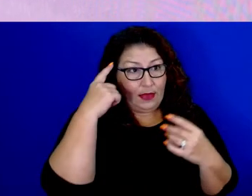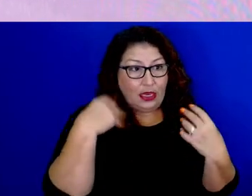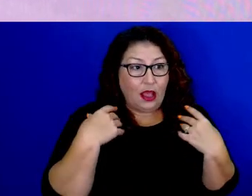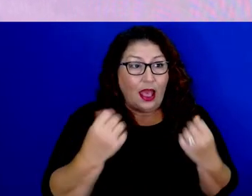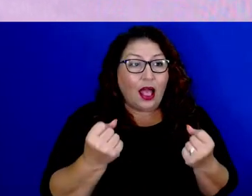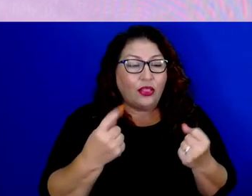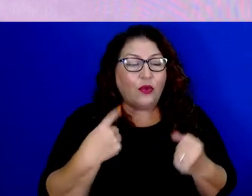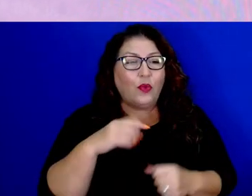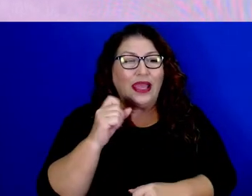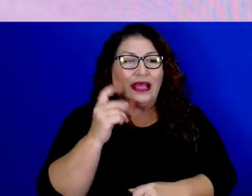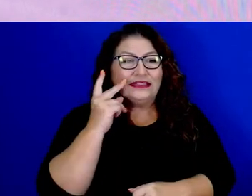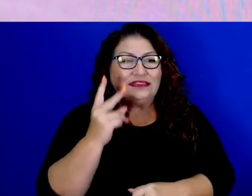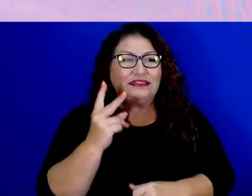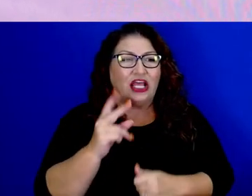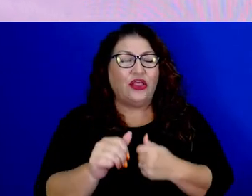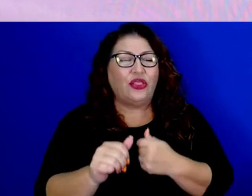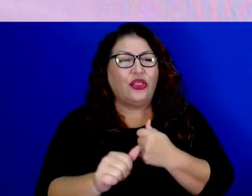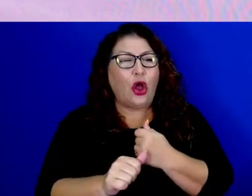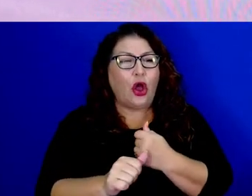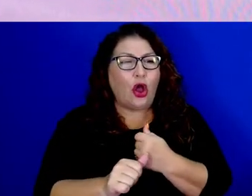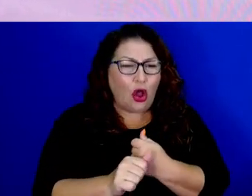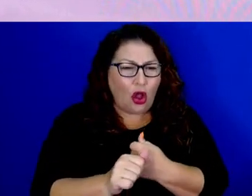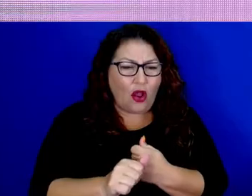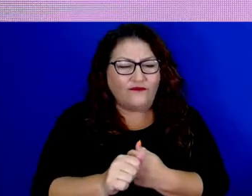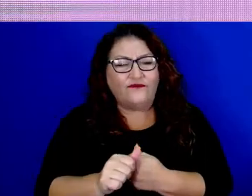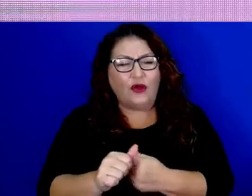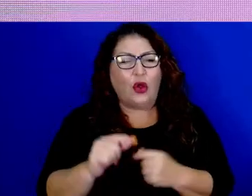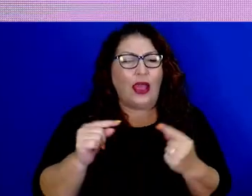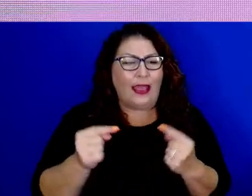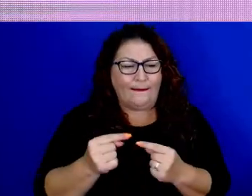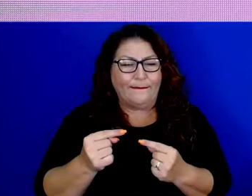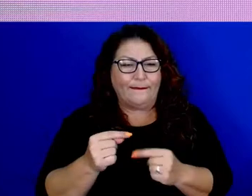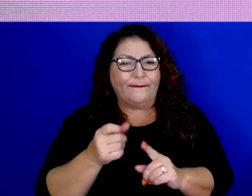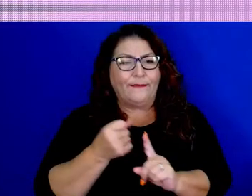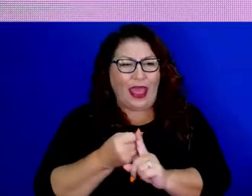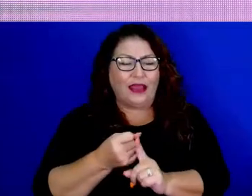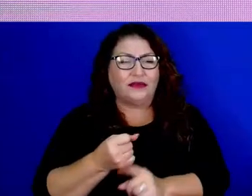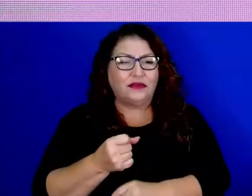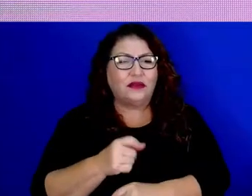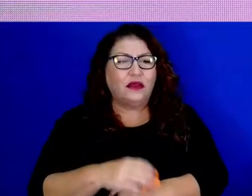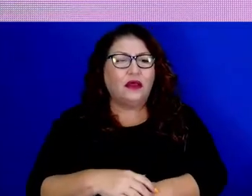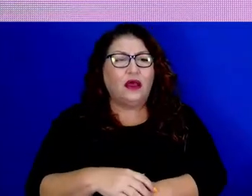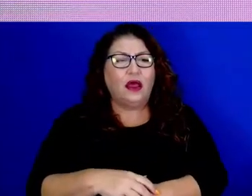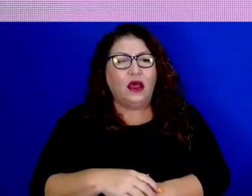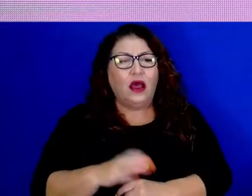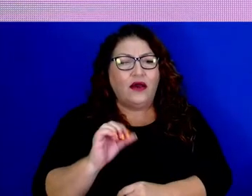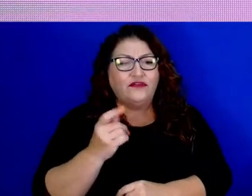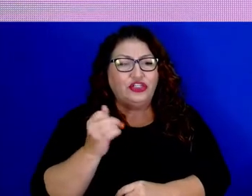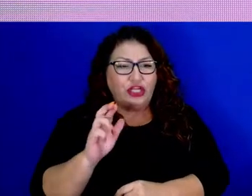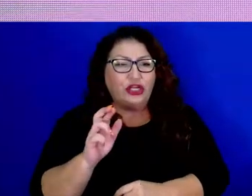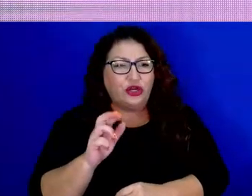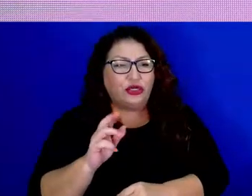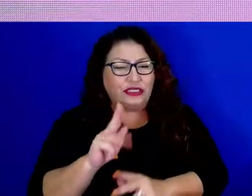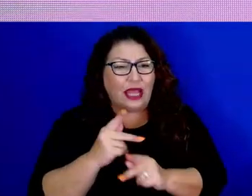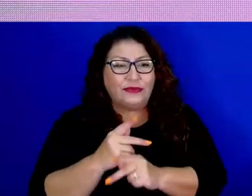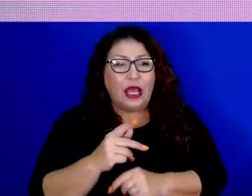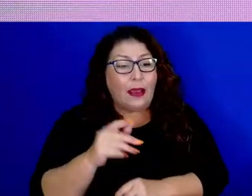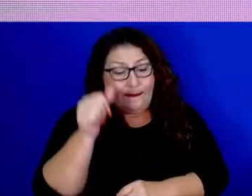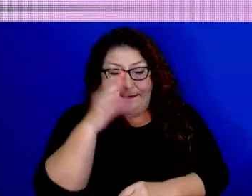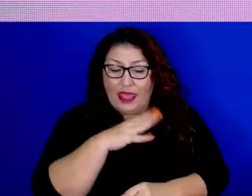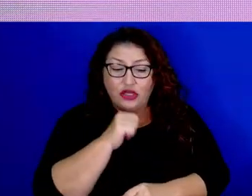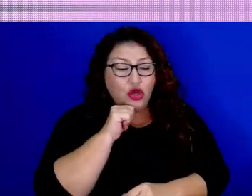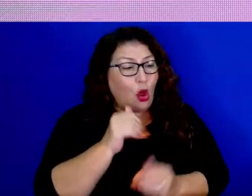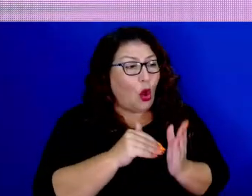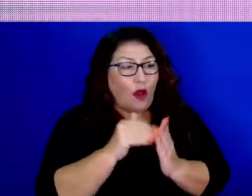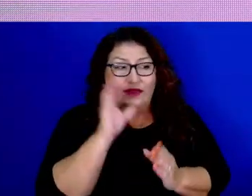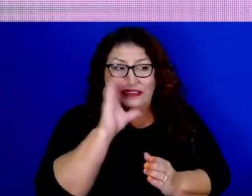harmful impact of gender stereotypes. Men often do not seek help when they need to,